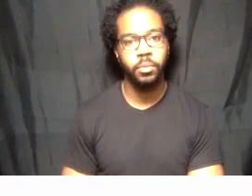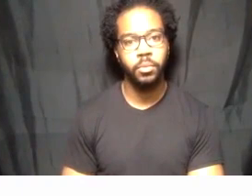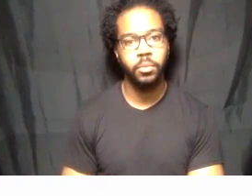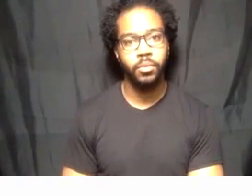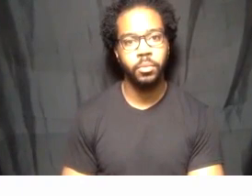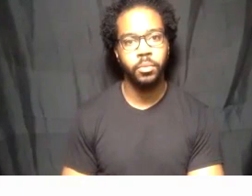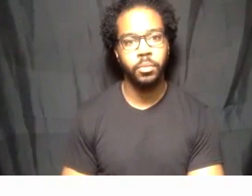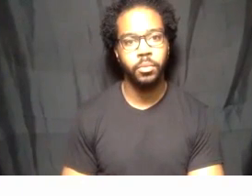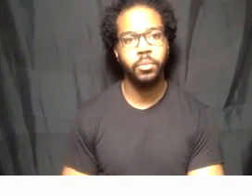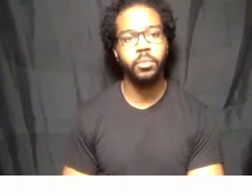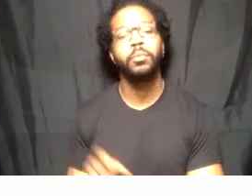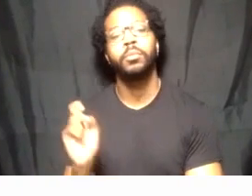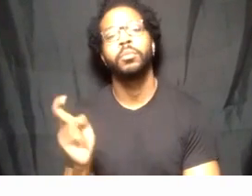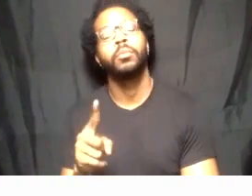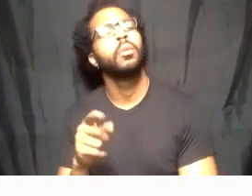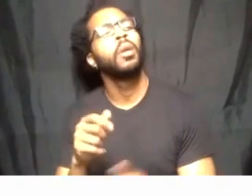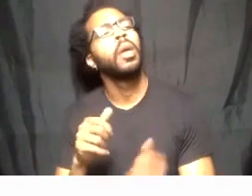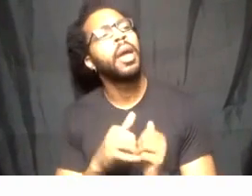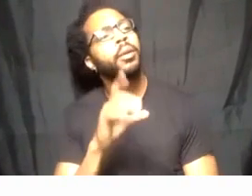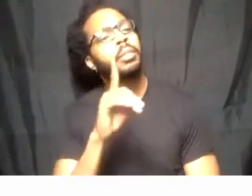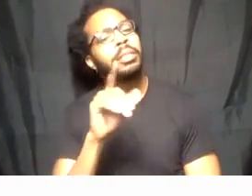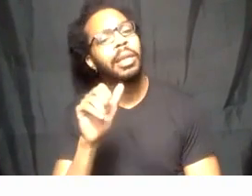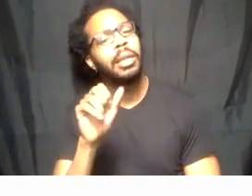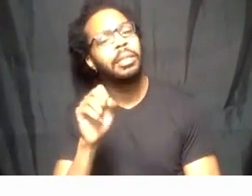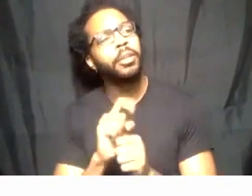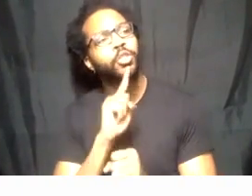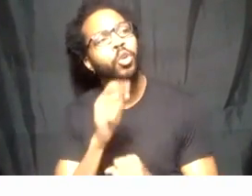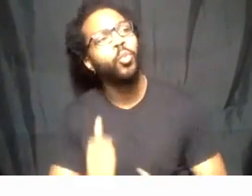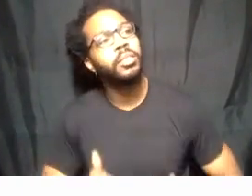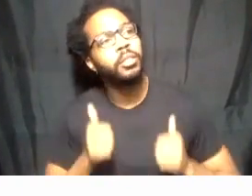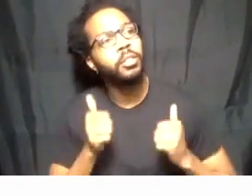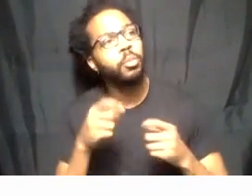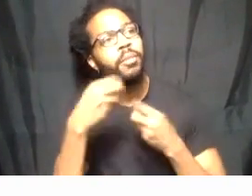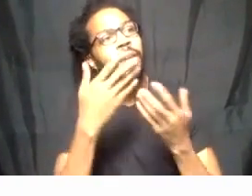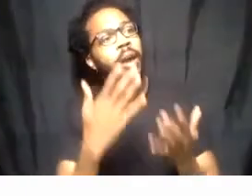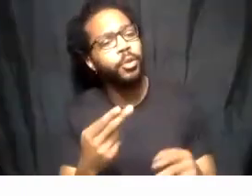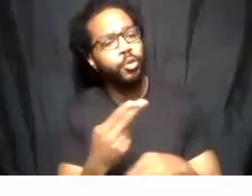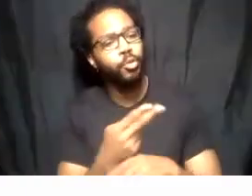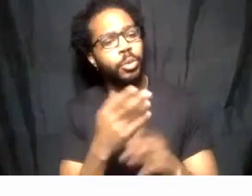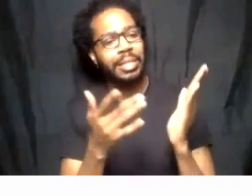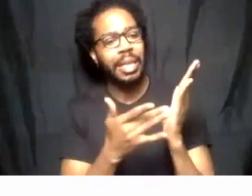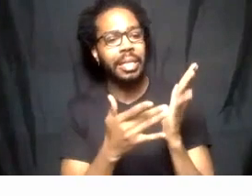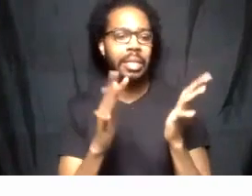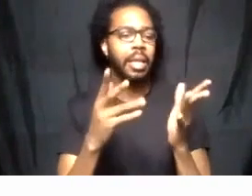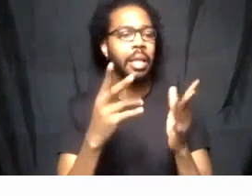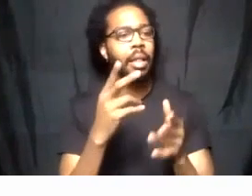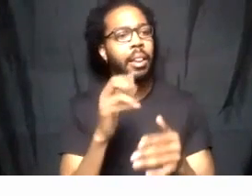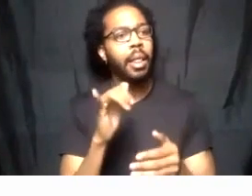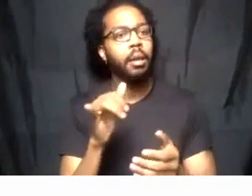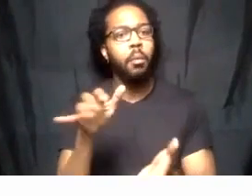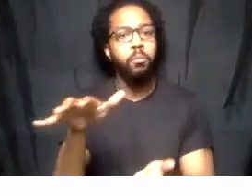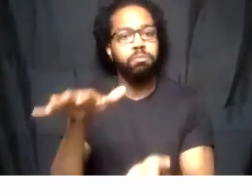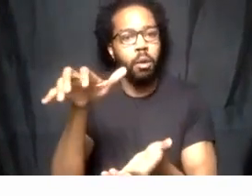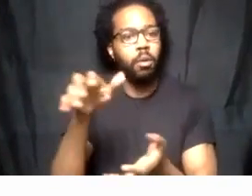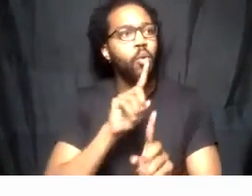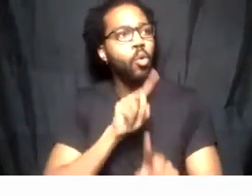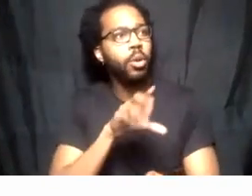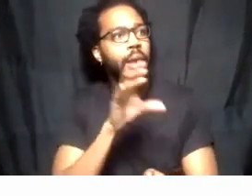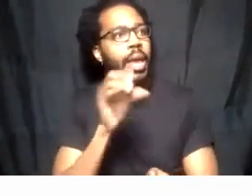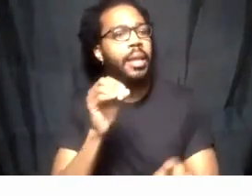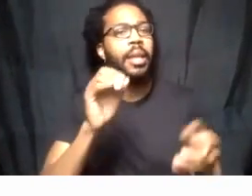How is DDS ensuring that residential providers are using techniques such as bulk ordering and community shoppers